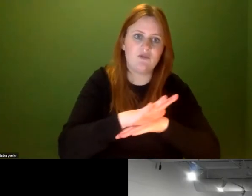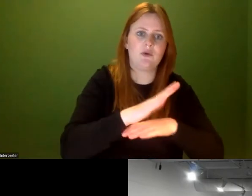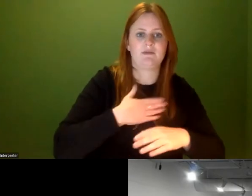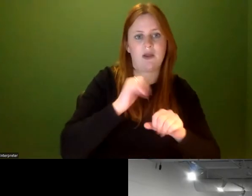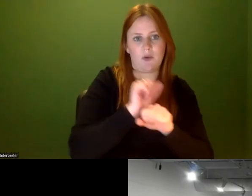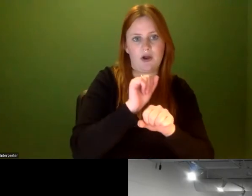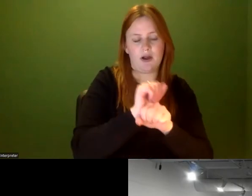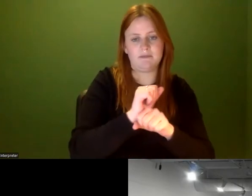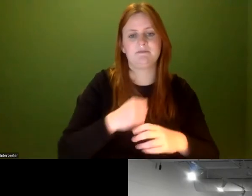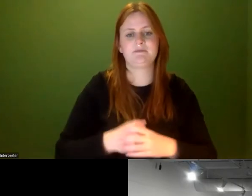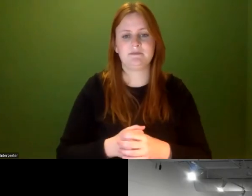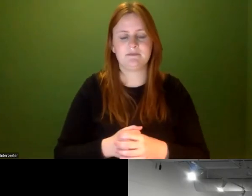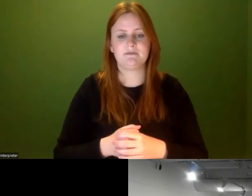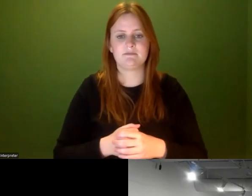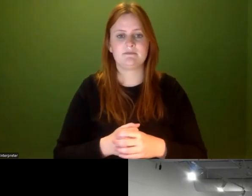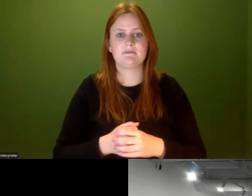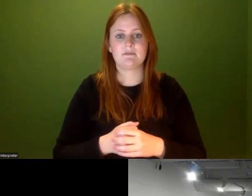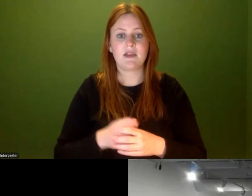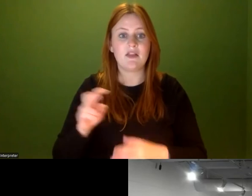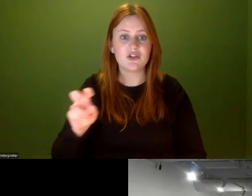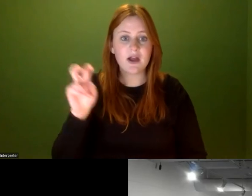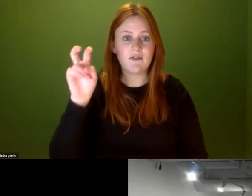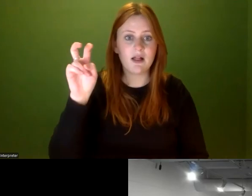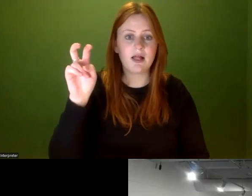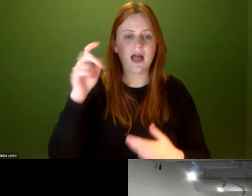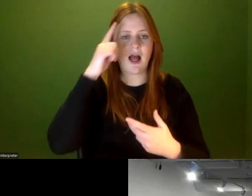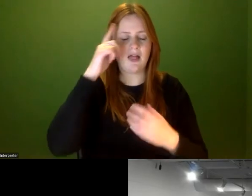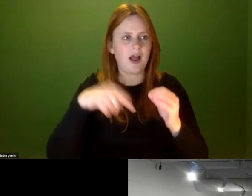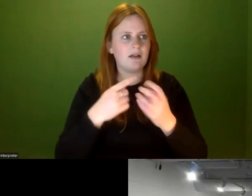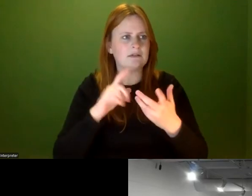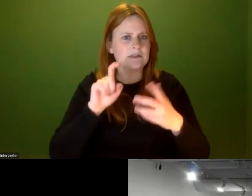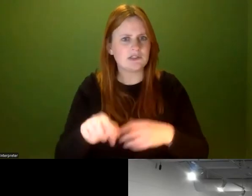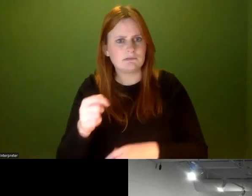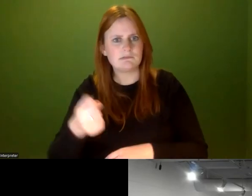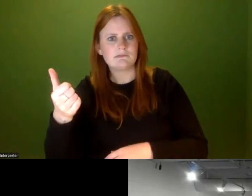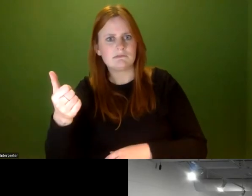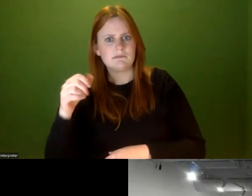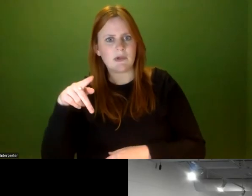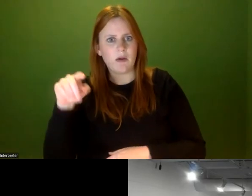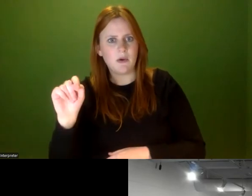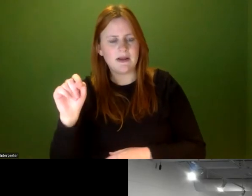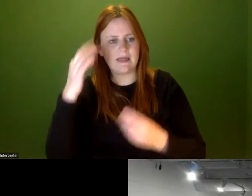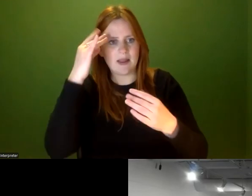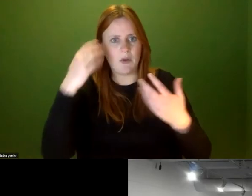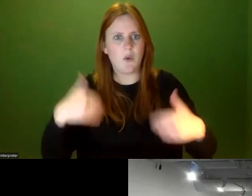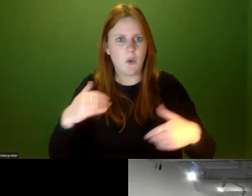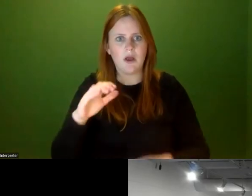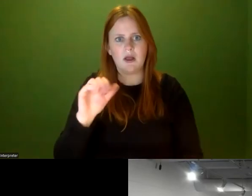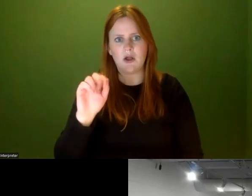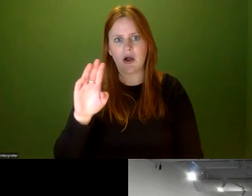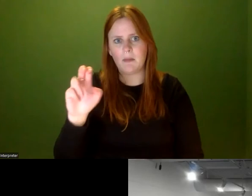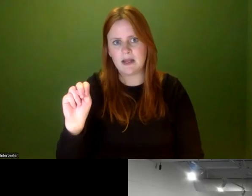the travel, I almost remove those slides thinking, well, what a carbon footprint, you know, there's